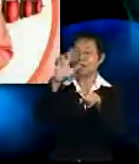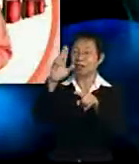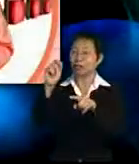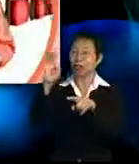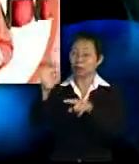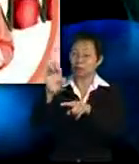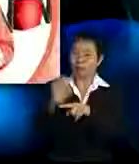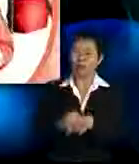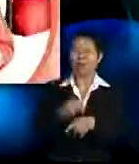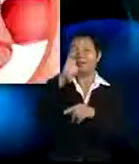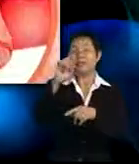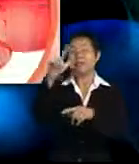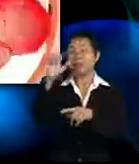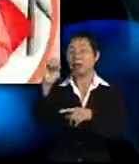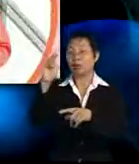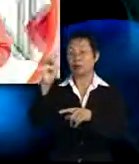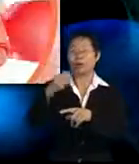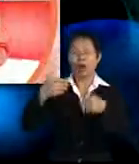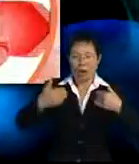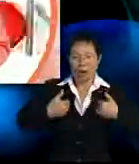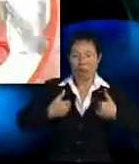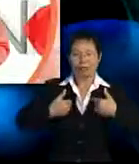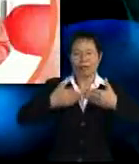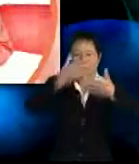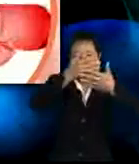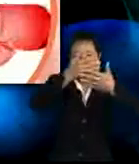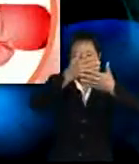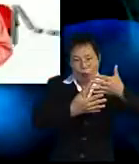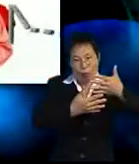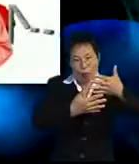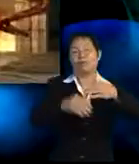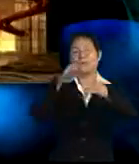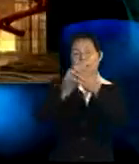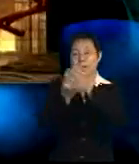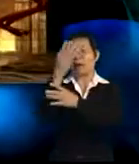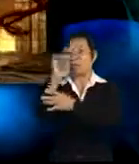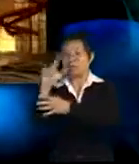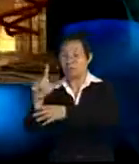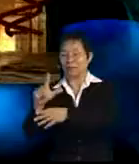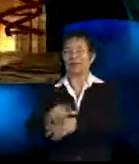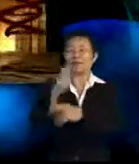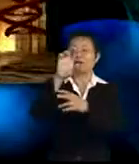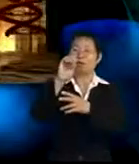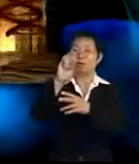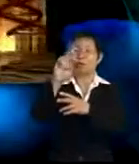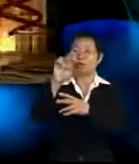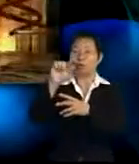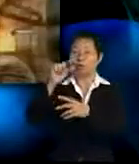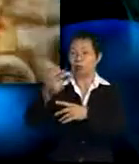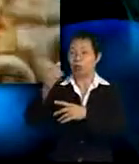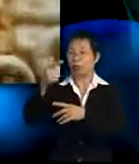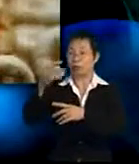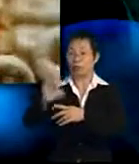Remember, cellulose is found in the cell walls of plant cells. Roughage is commonly found in